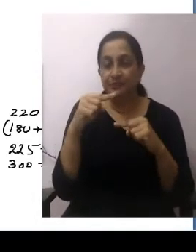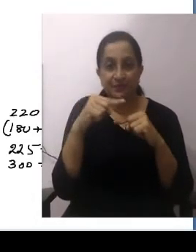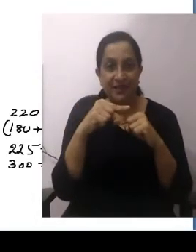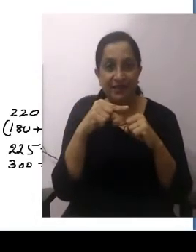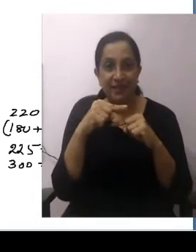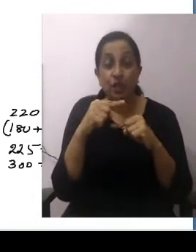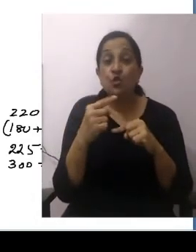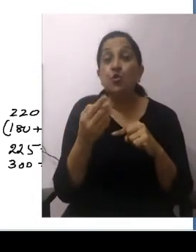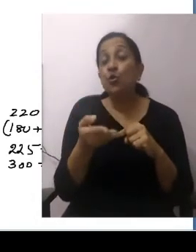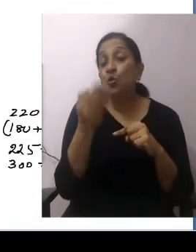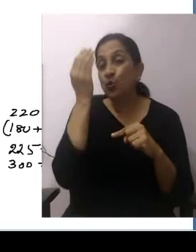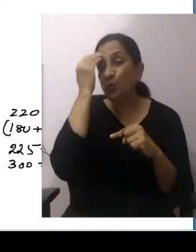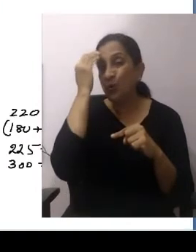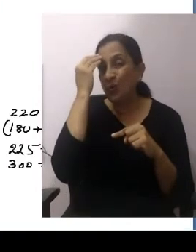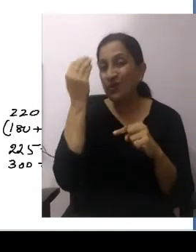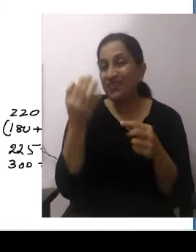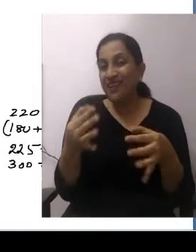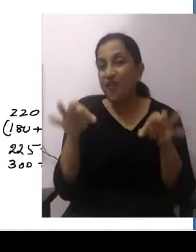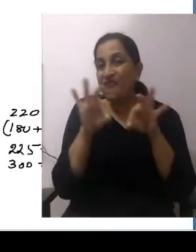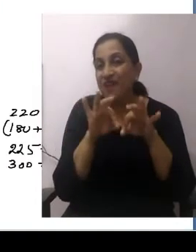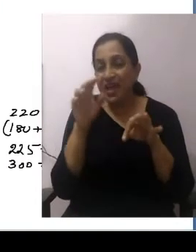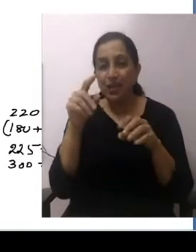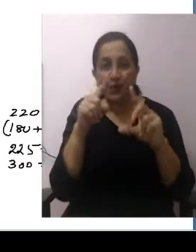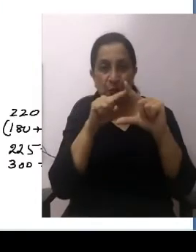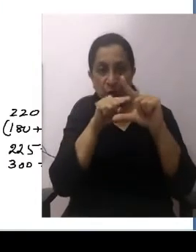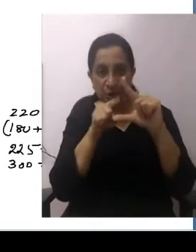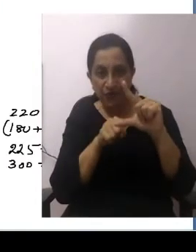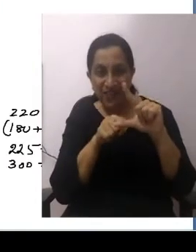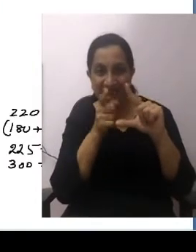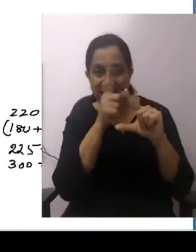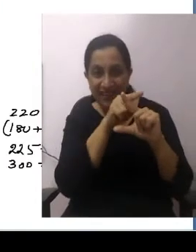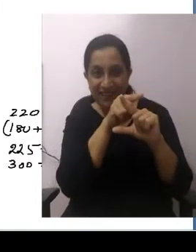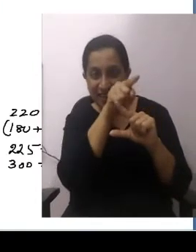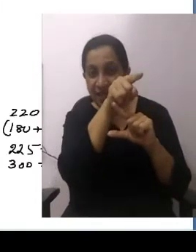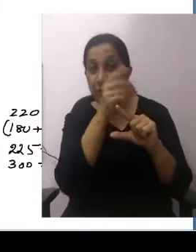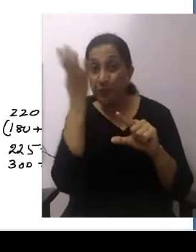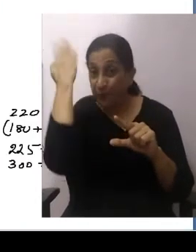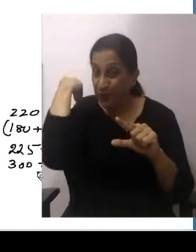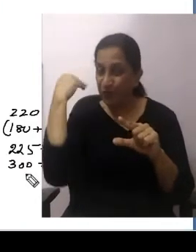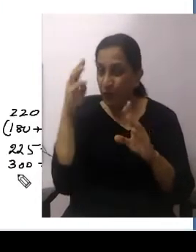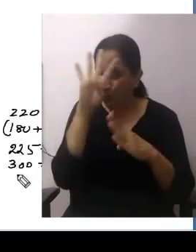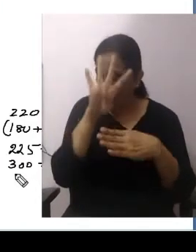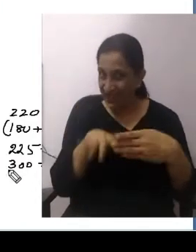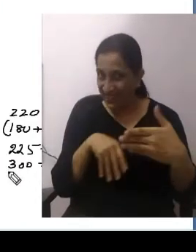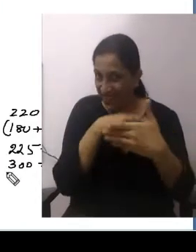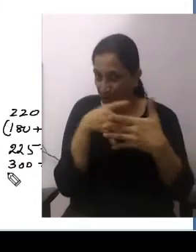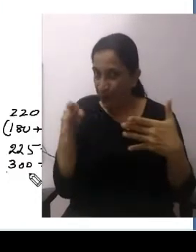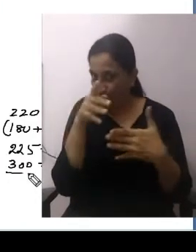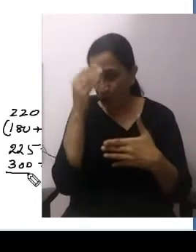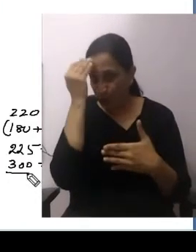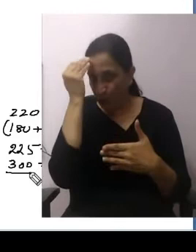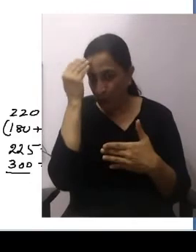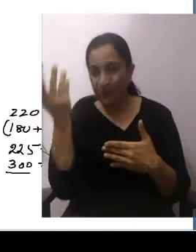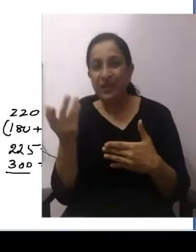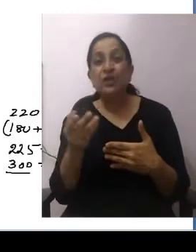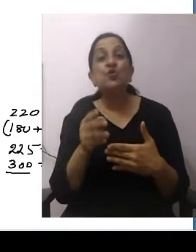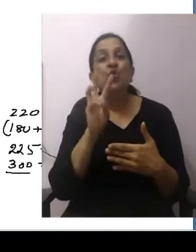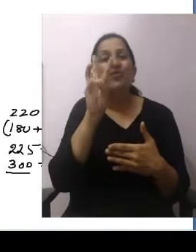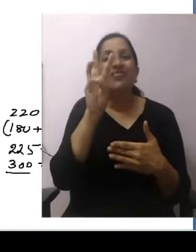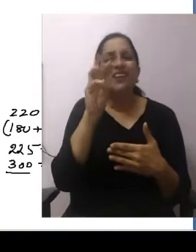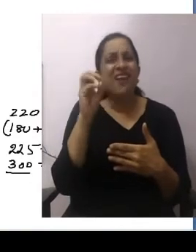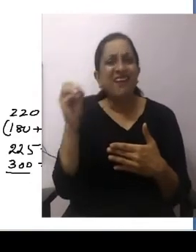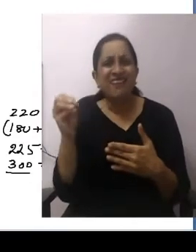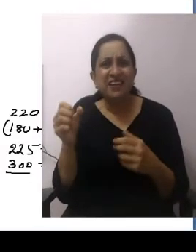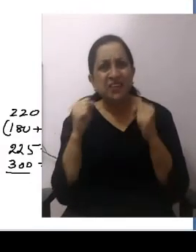Like that, you should always convert it into a noun angle. 300 should be converted to